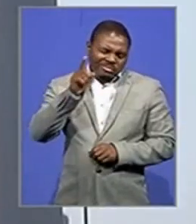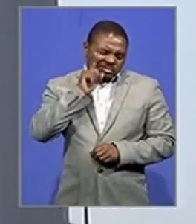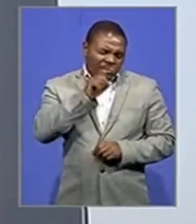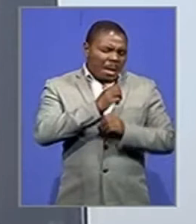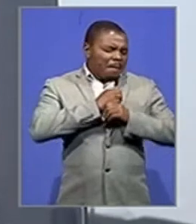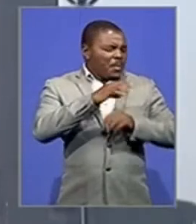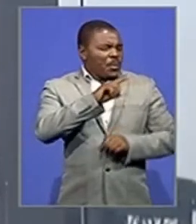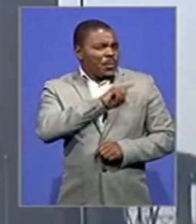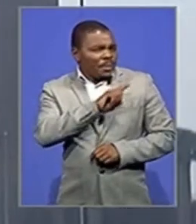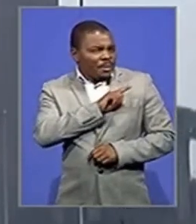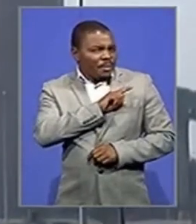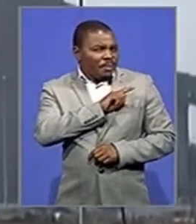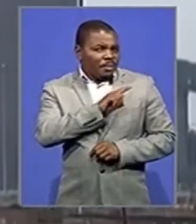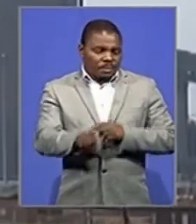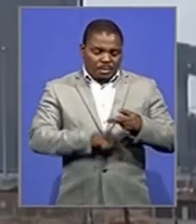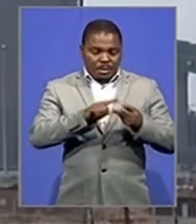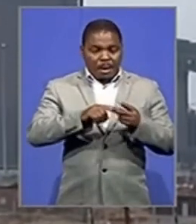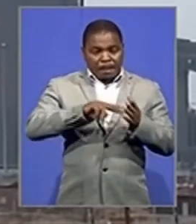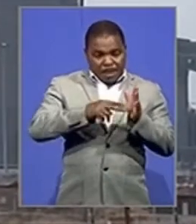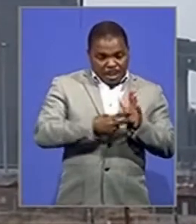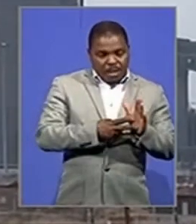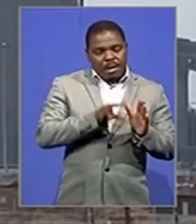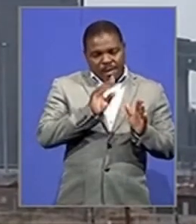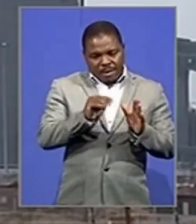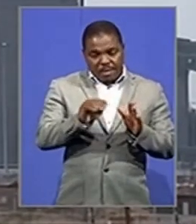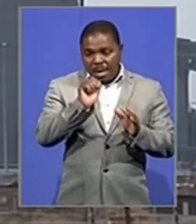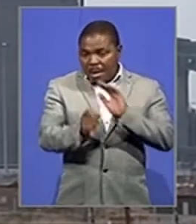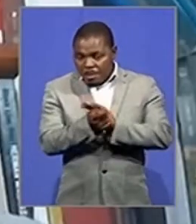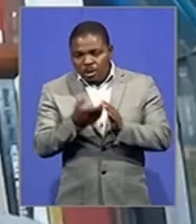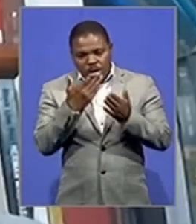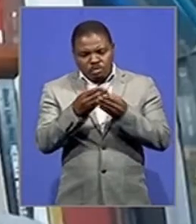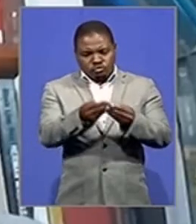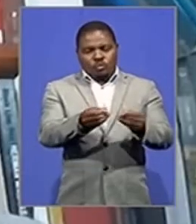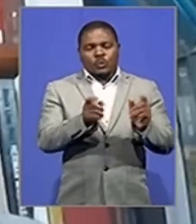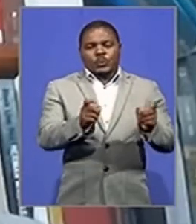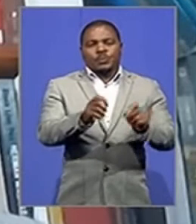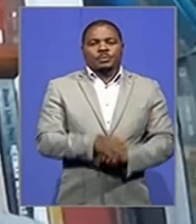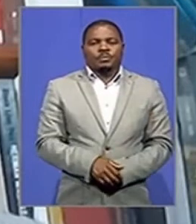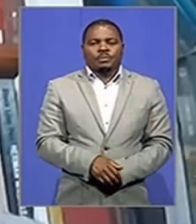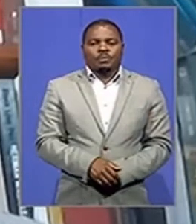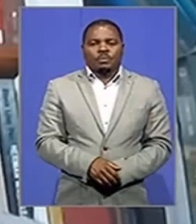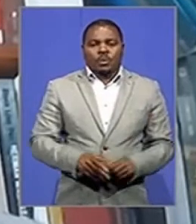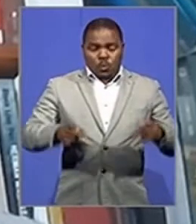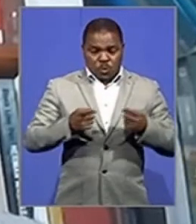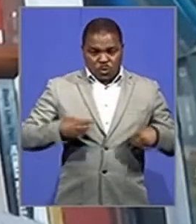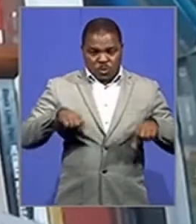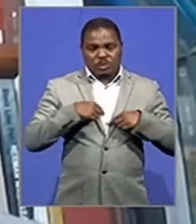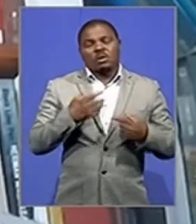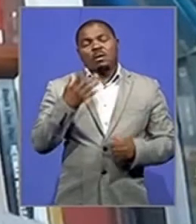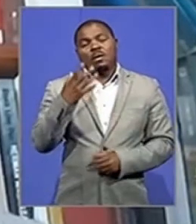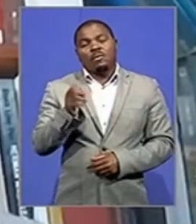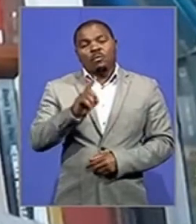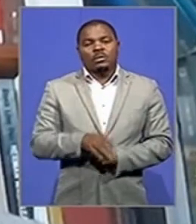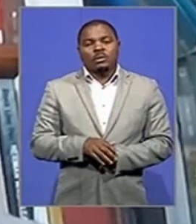bothata le gore ba na le maano a go fokotša bogale jwa mathata a ka hlagago. We are able to have even